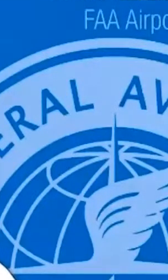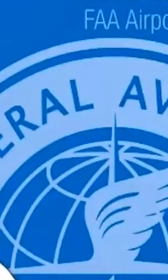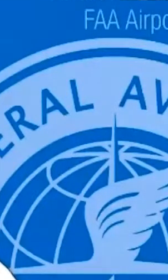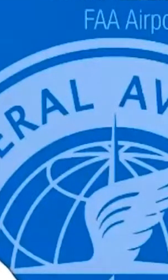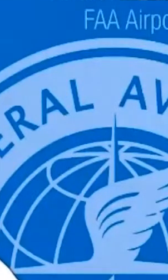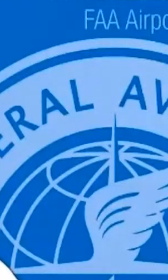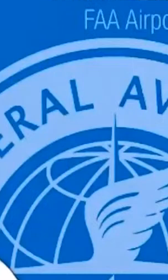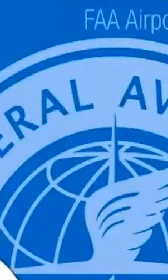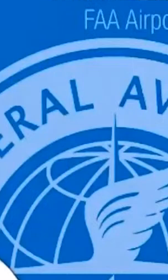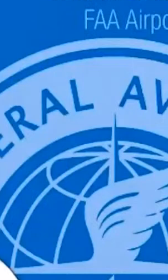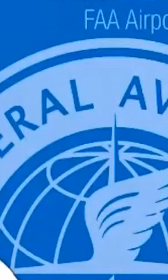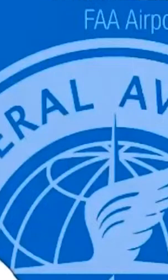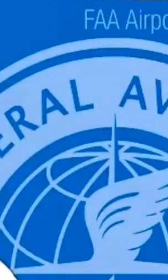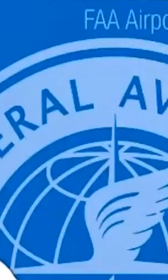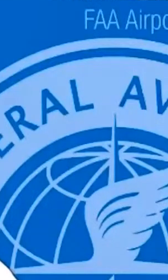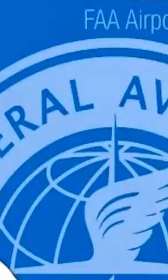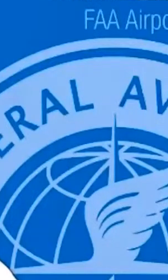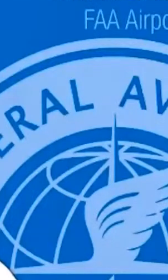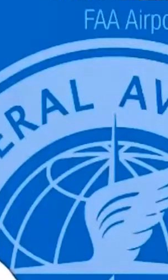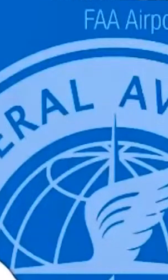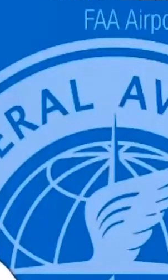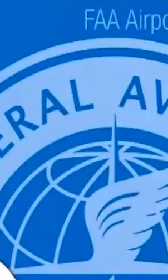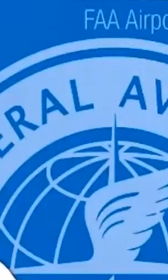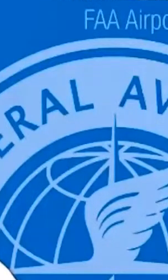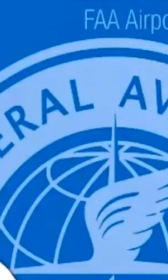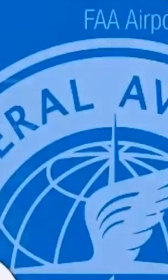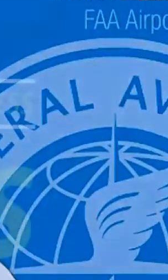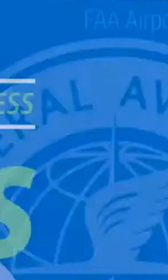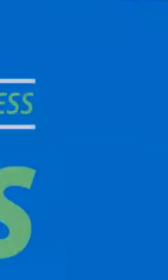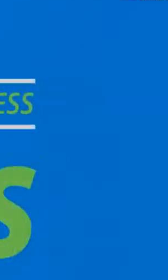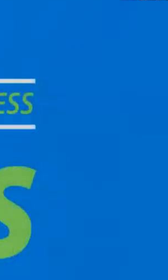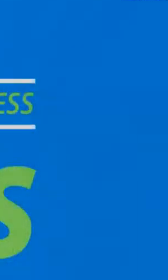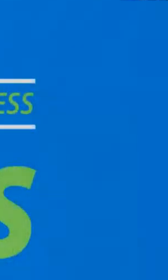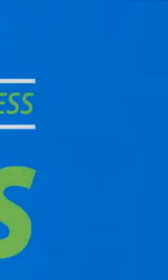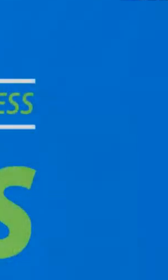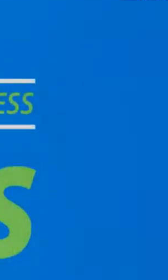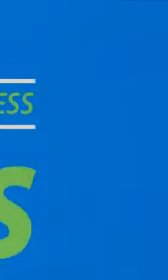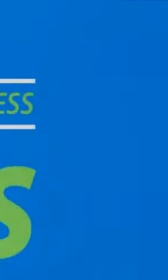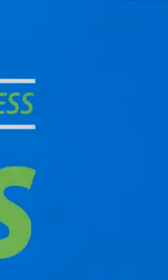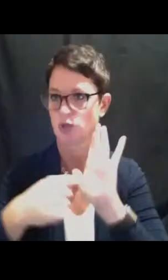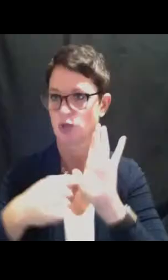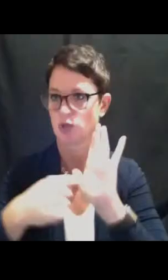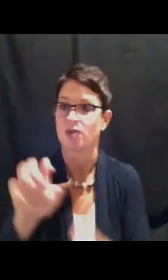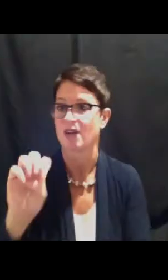decision. Thank you for participating in the public review process of the draft EIS.